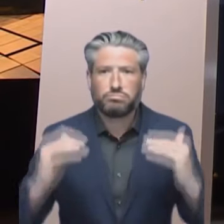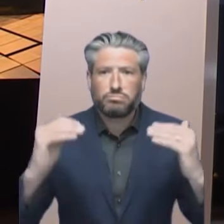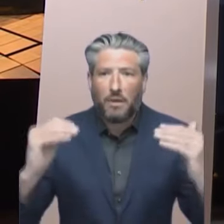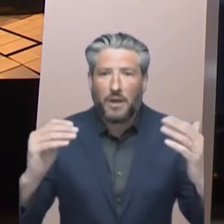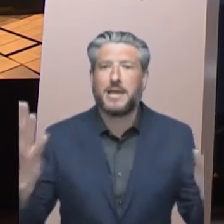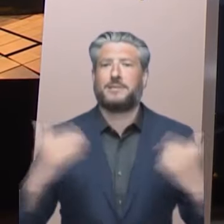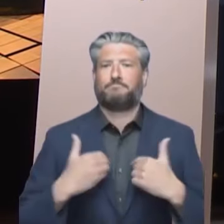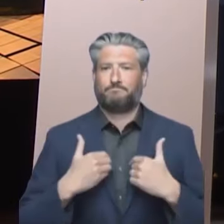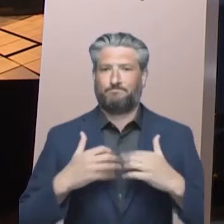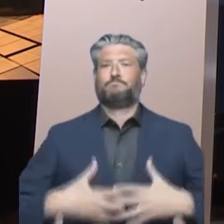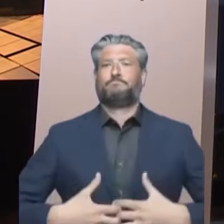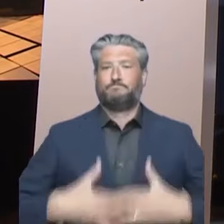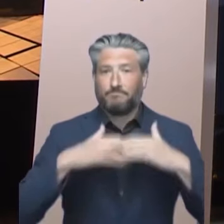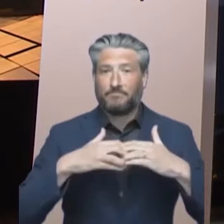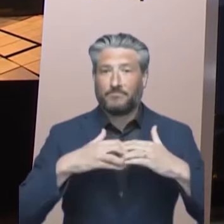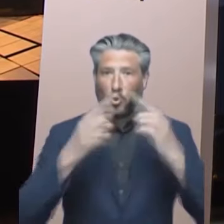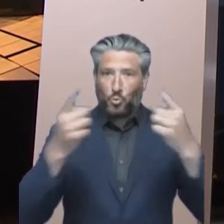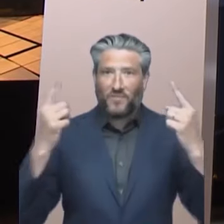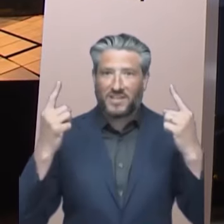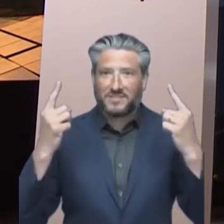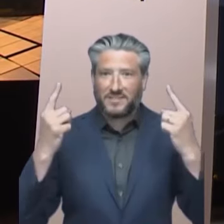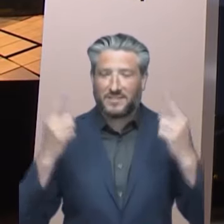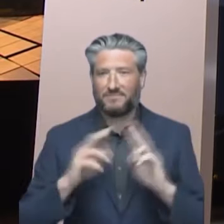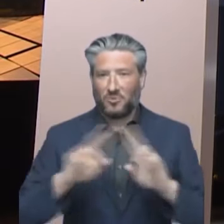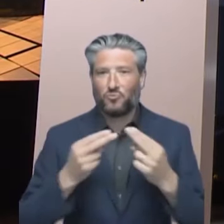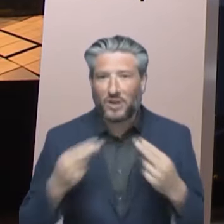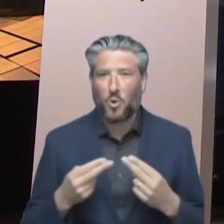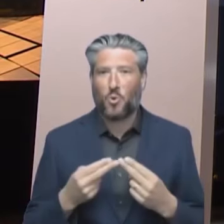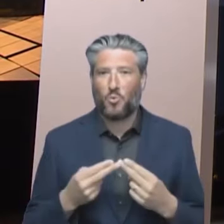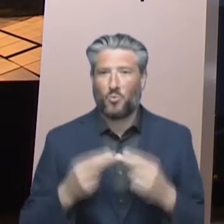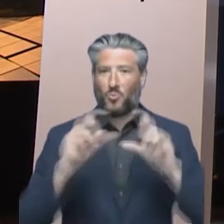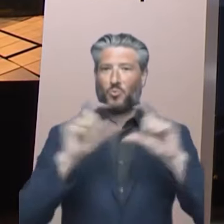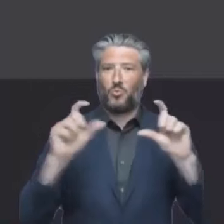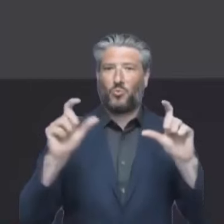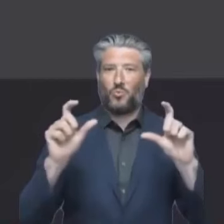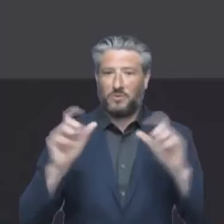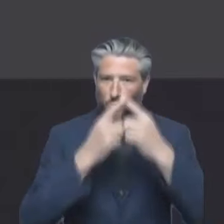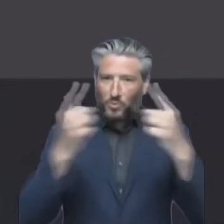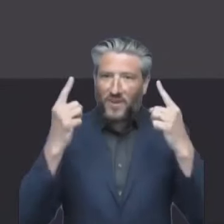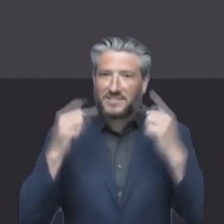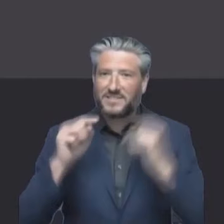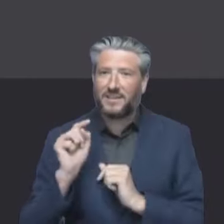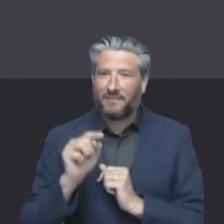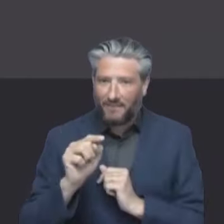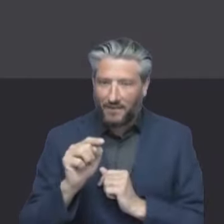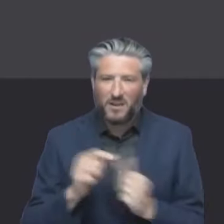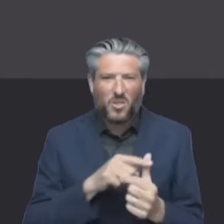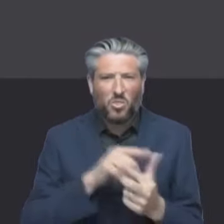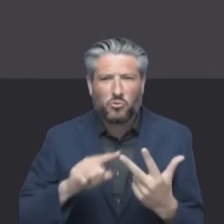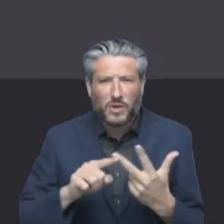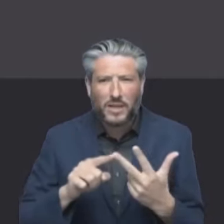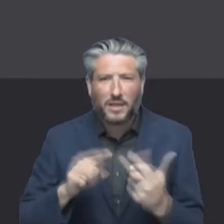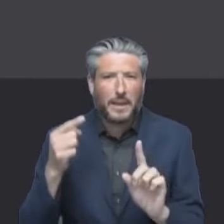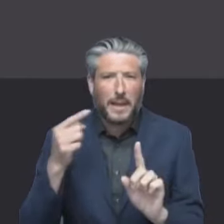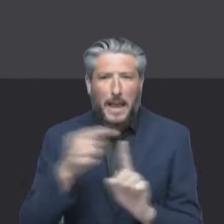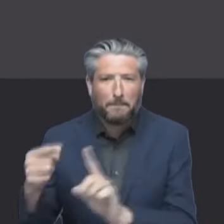So it's going to be built around the three clusters: electric, circular economy, data, software, and